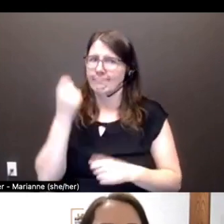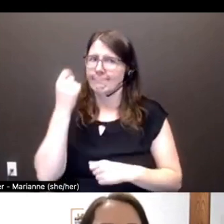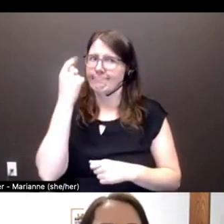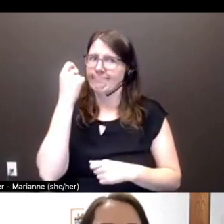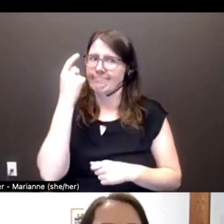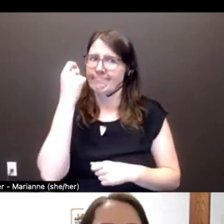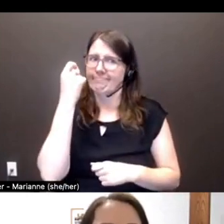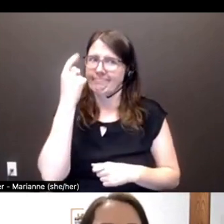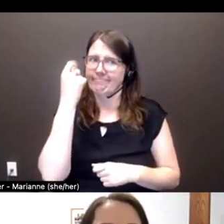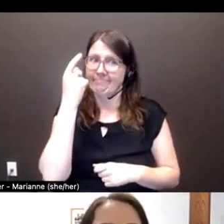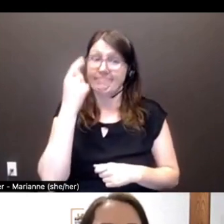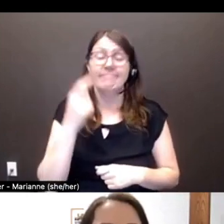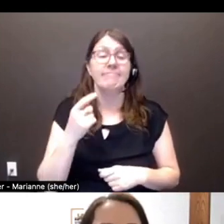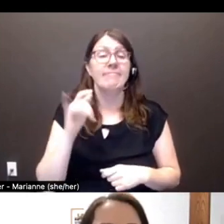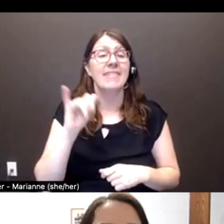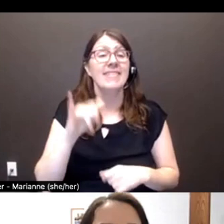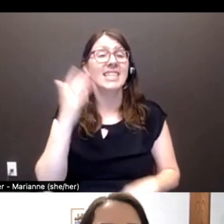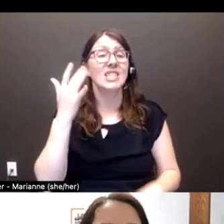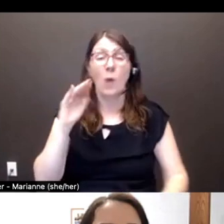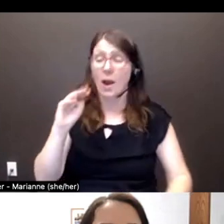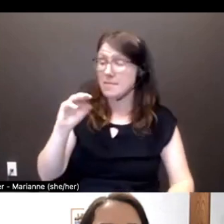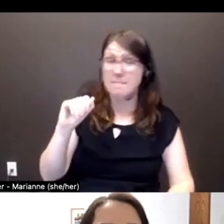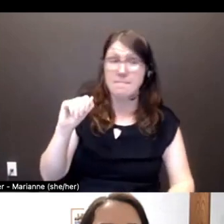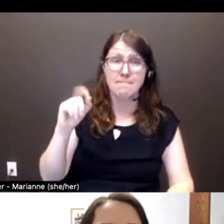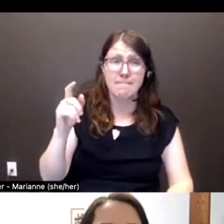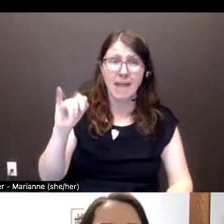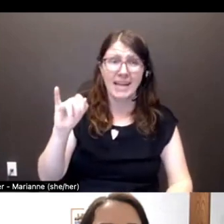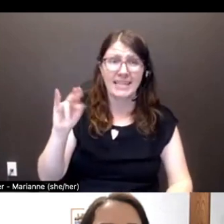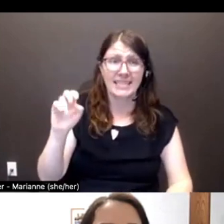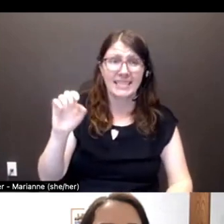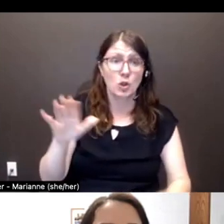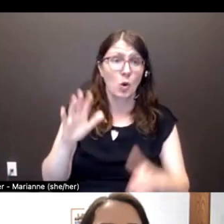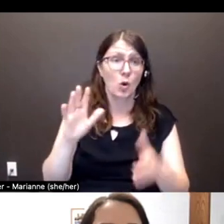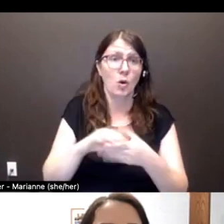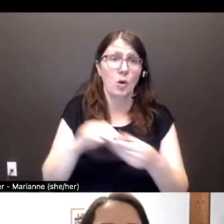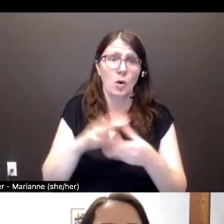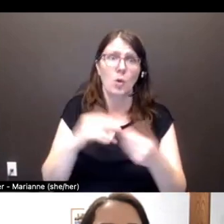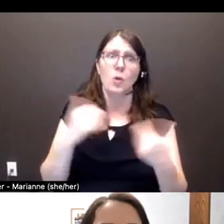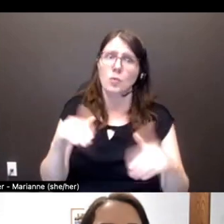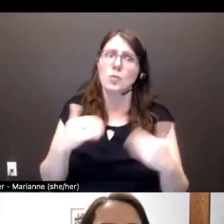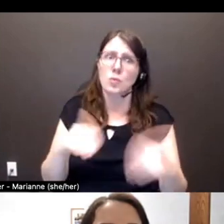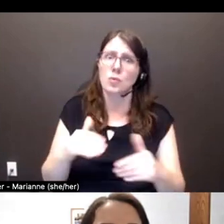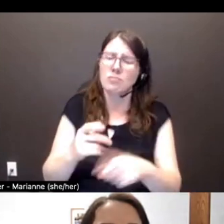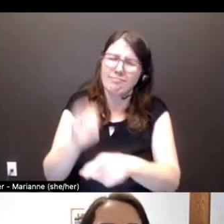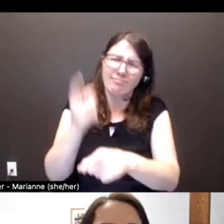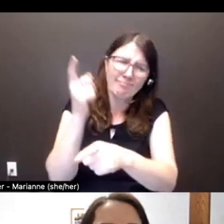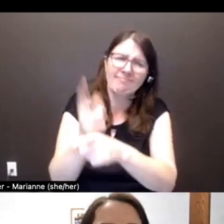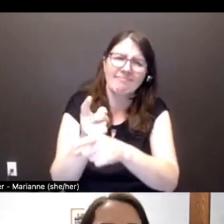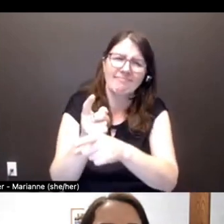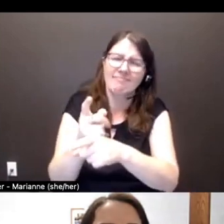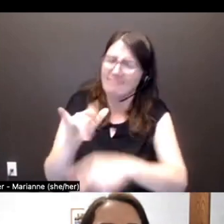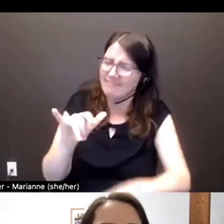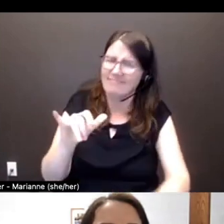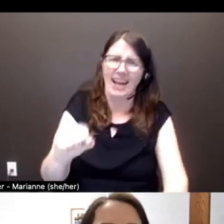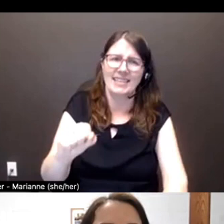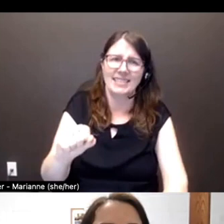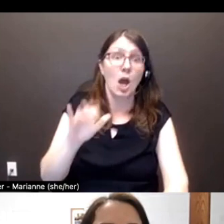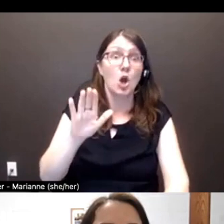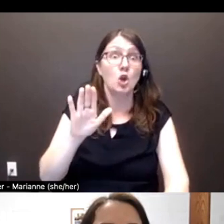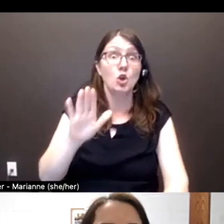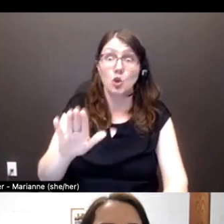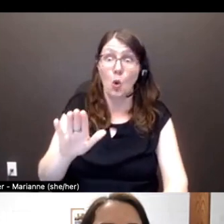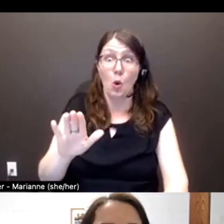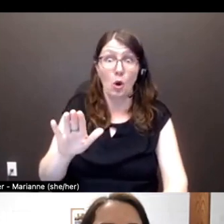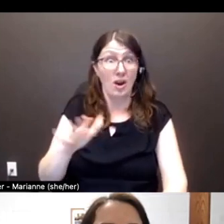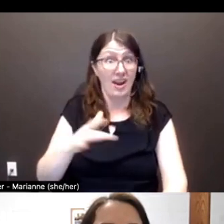powerful, because it's very, I think your starting point is like is the same as